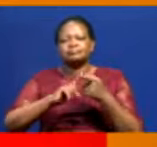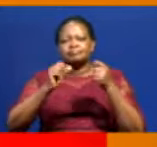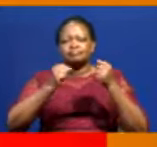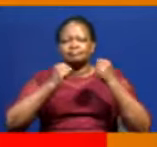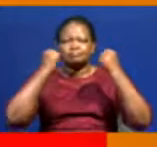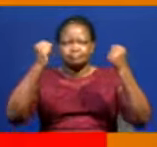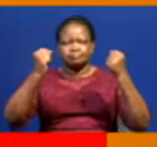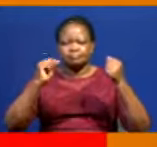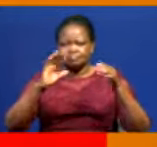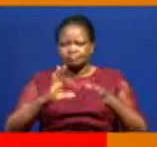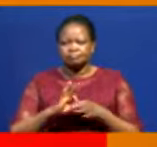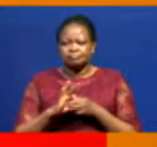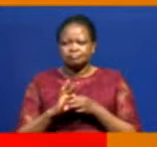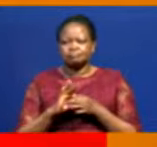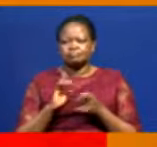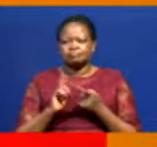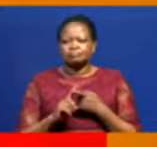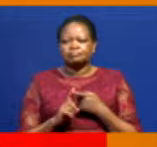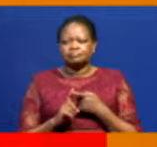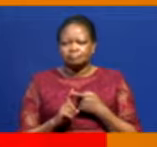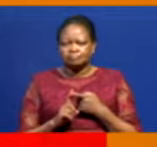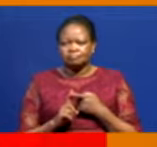stability of belonging to